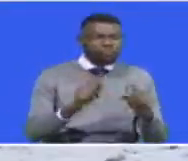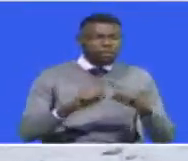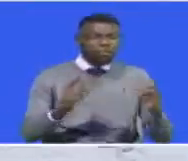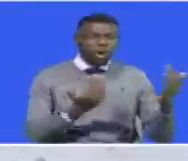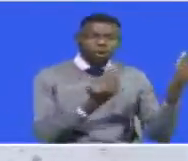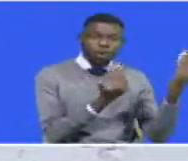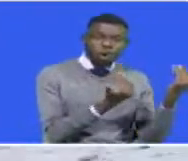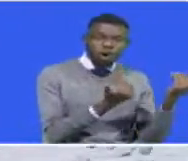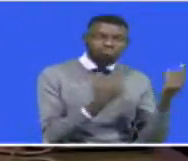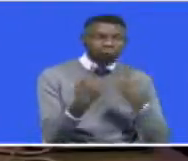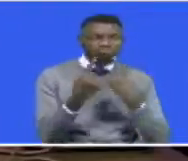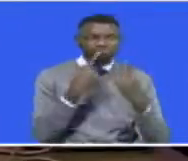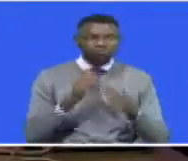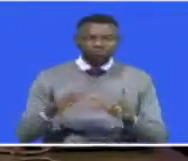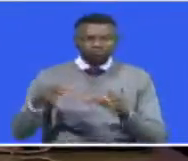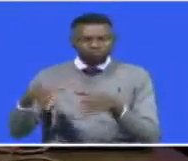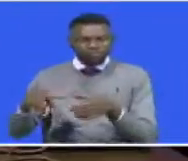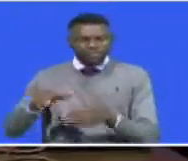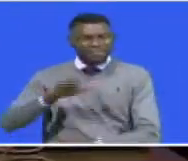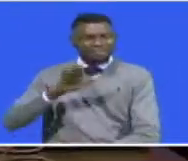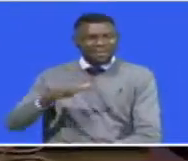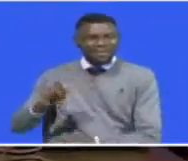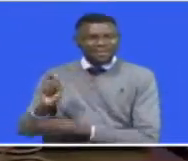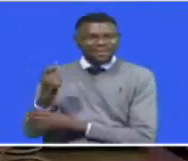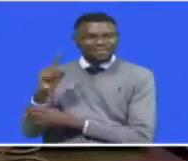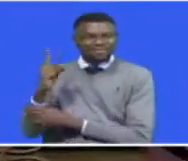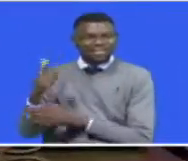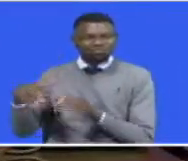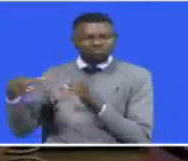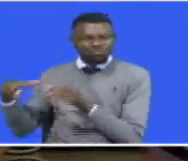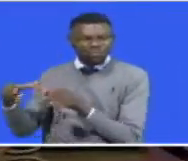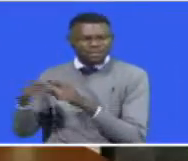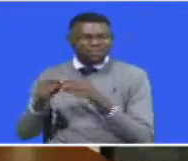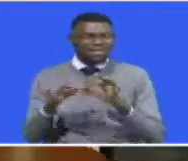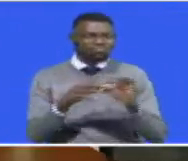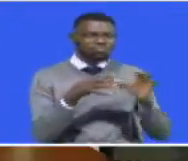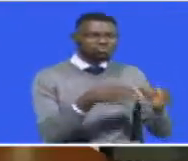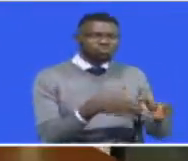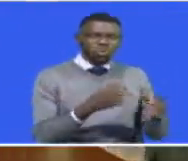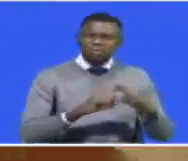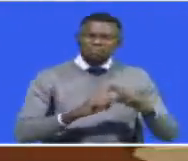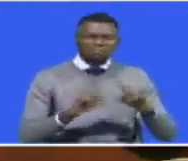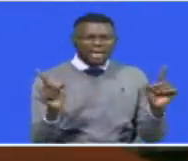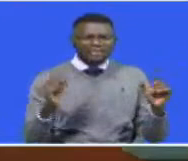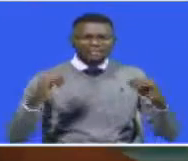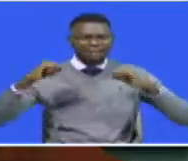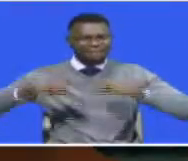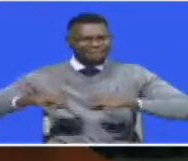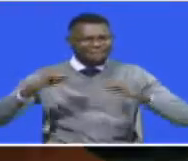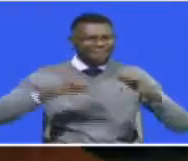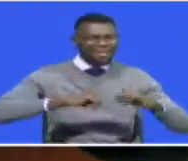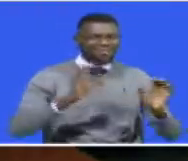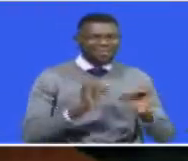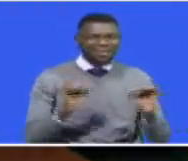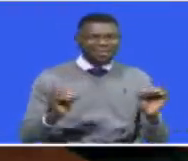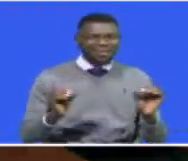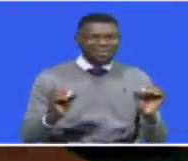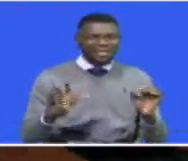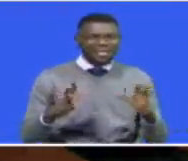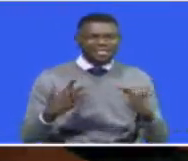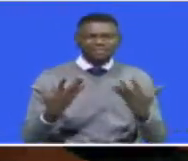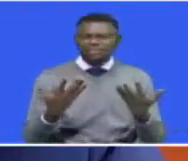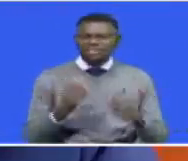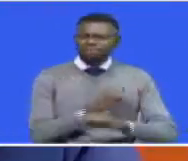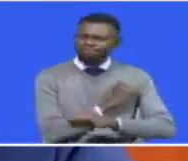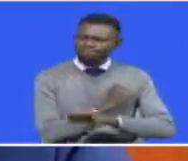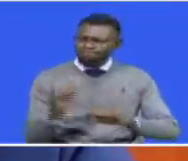bipartisan talks between Kenya Kwanza and Azimio legislators will resume continue to dash as both teams maintain their hard